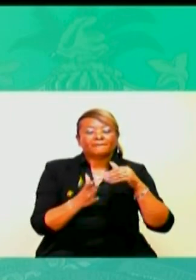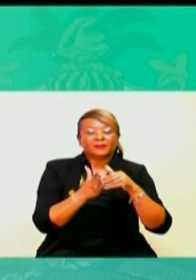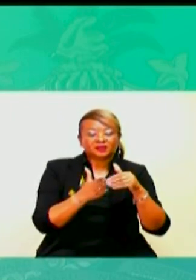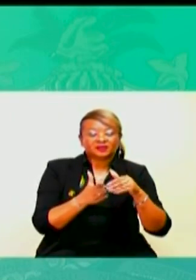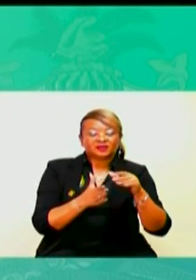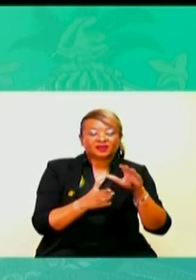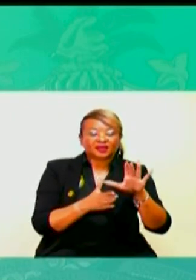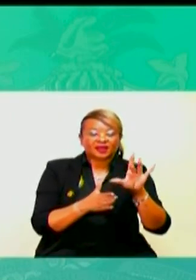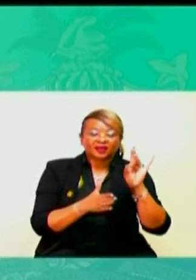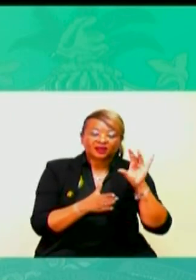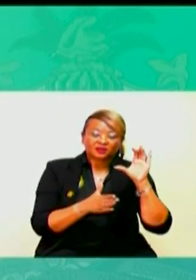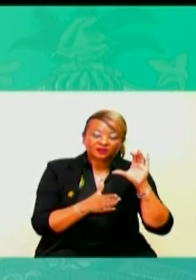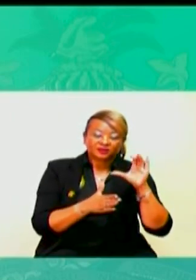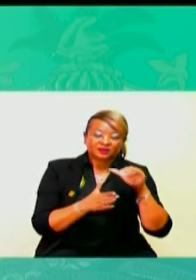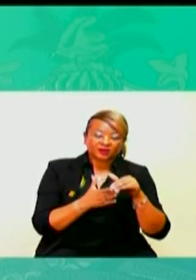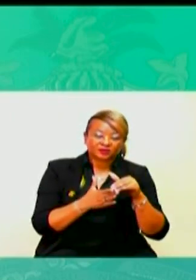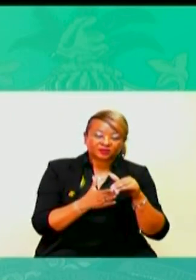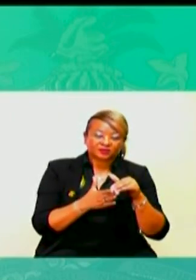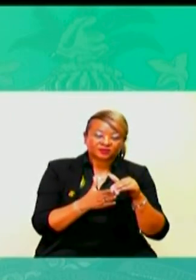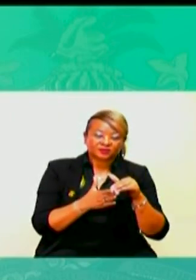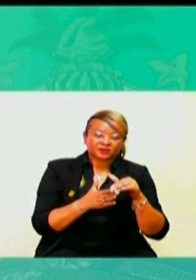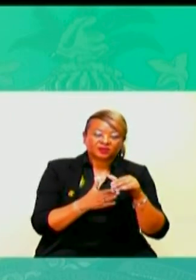$575,800,000. My Lord. Add to the additional